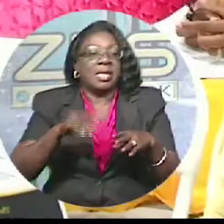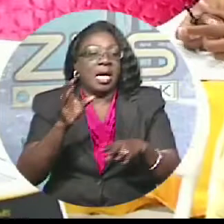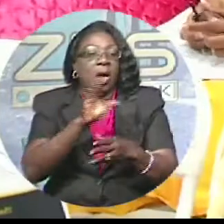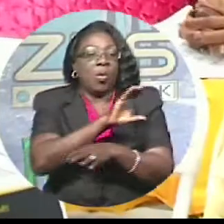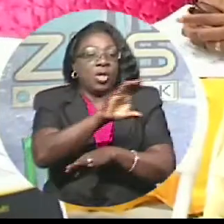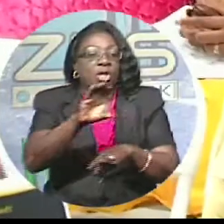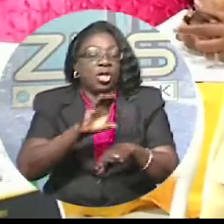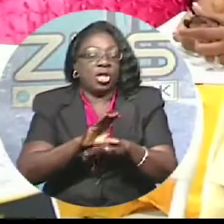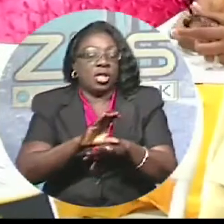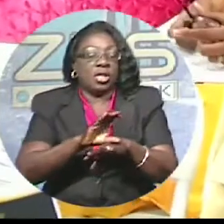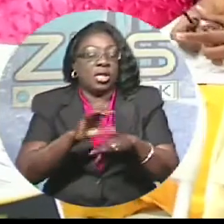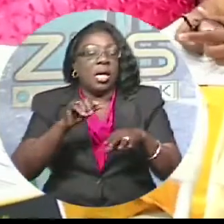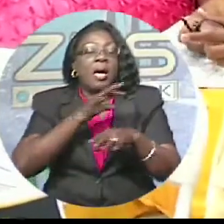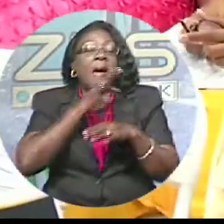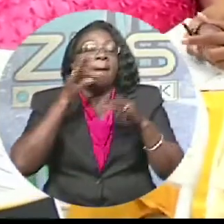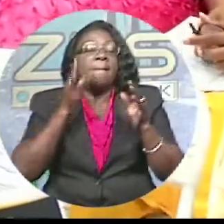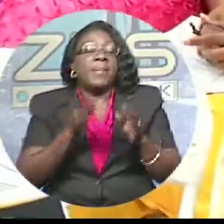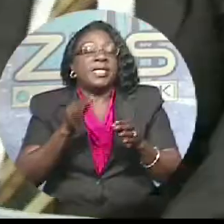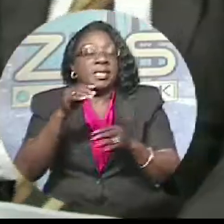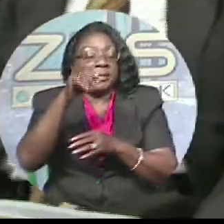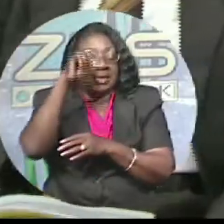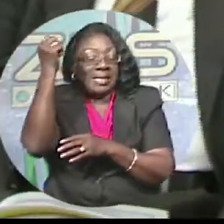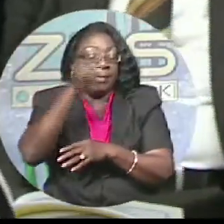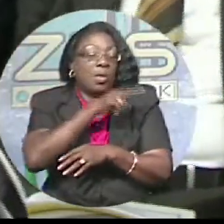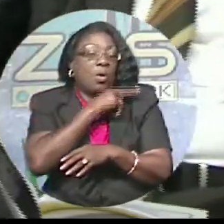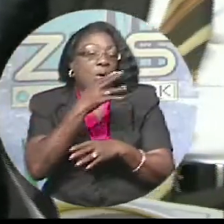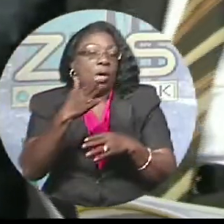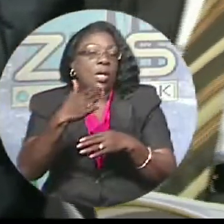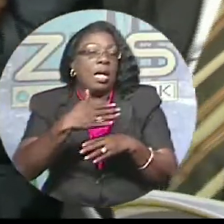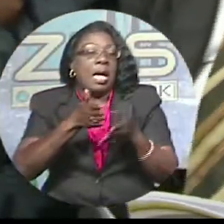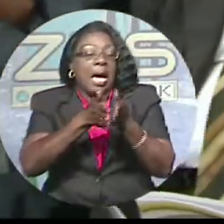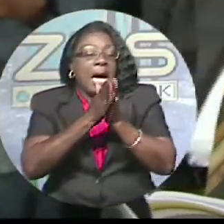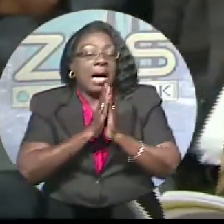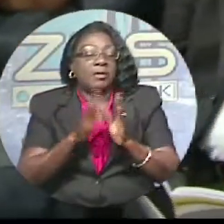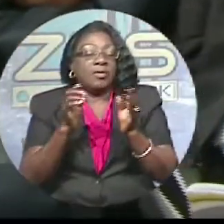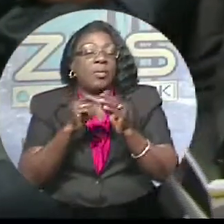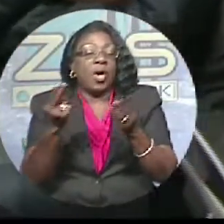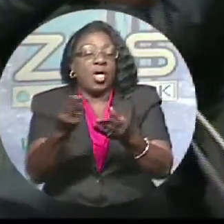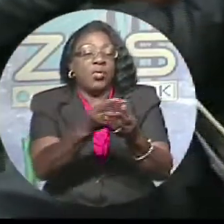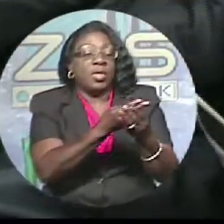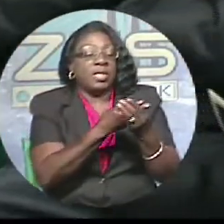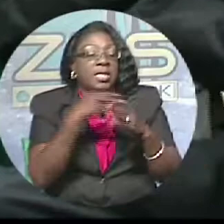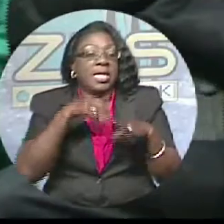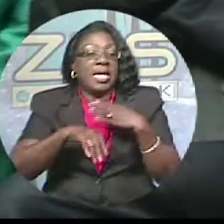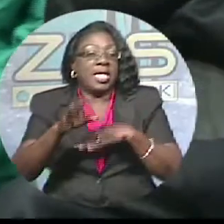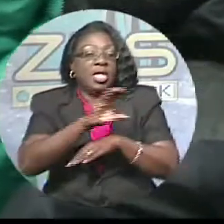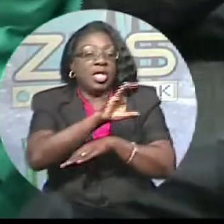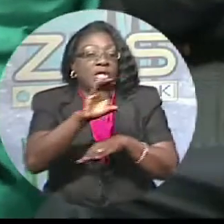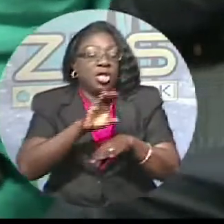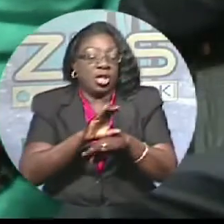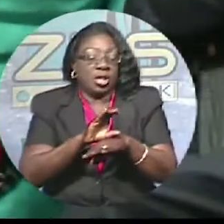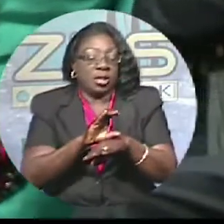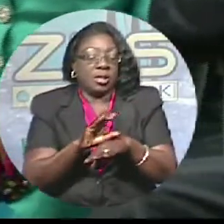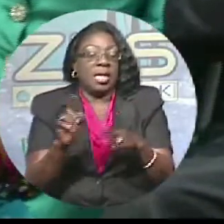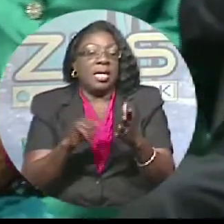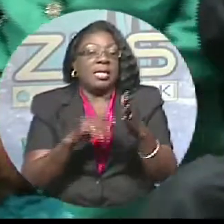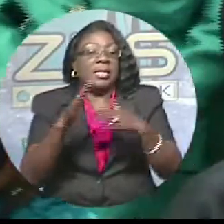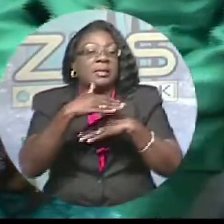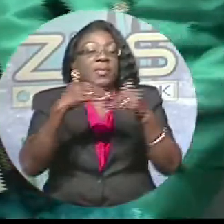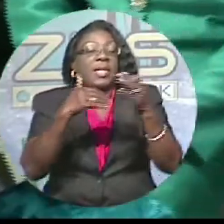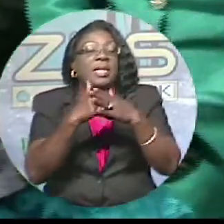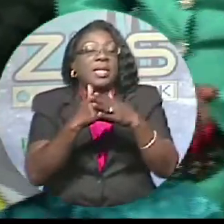Bishop Simeon Hall called for more unity within a church. This building is a monumental